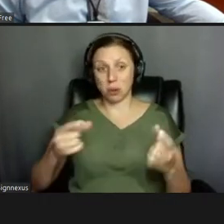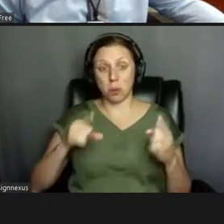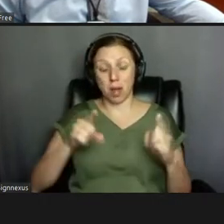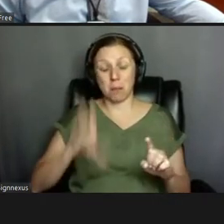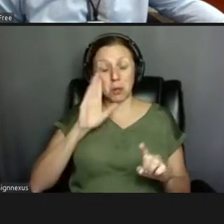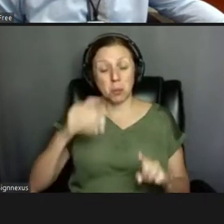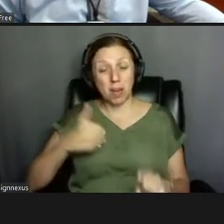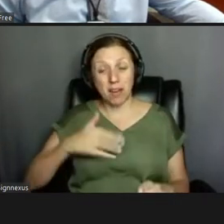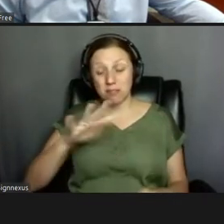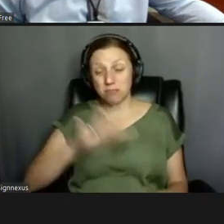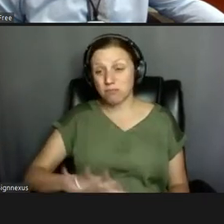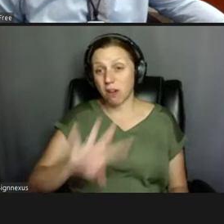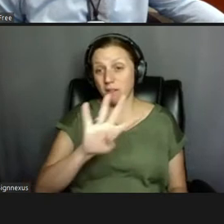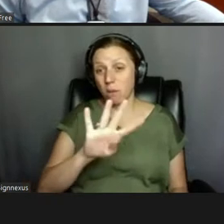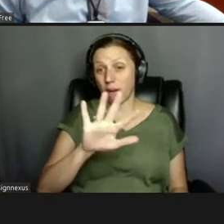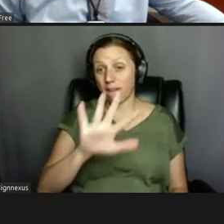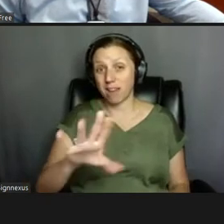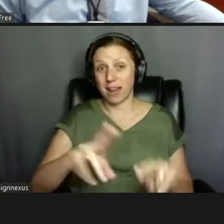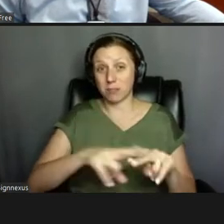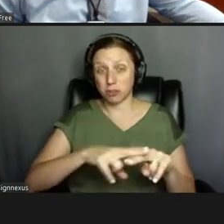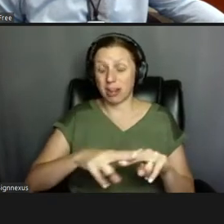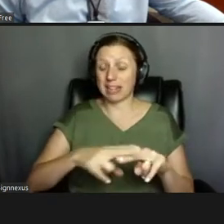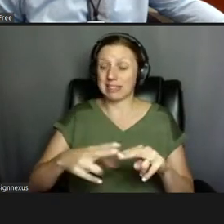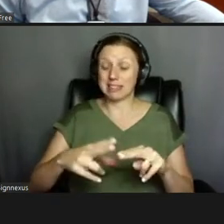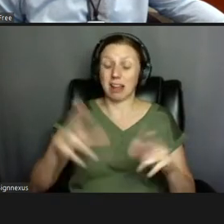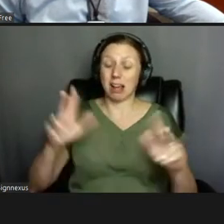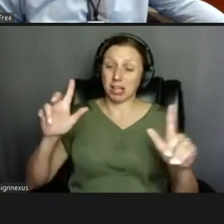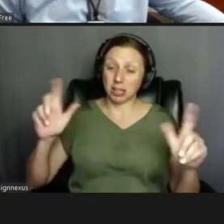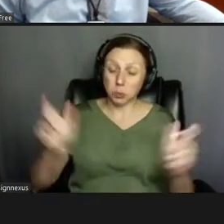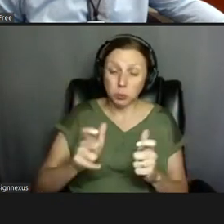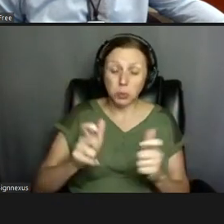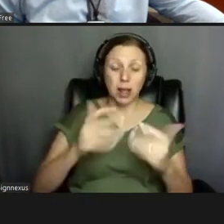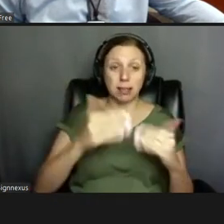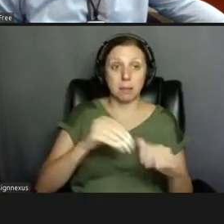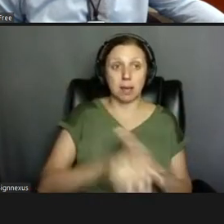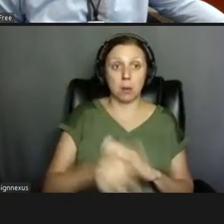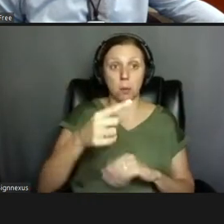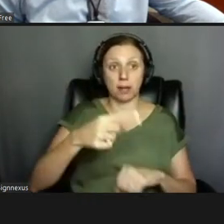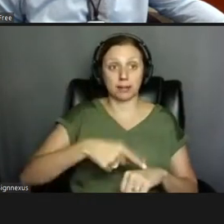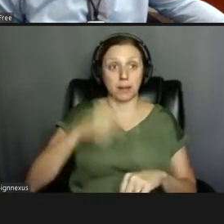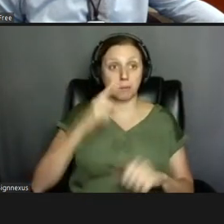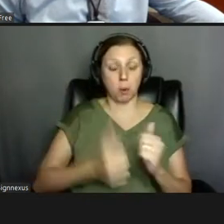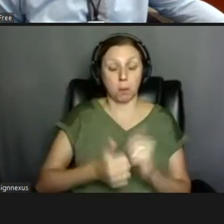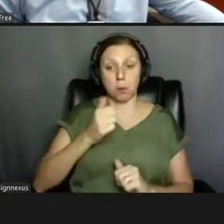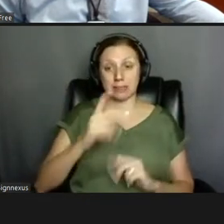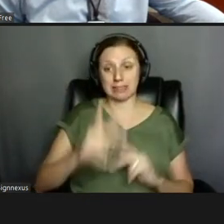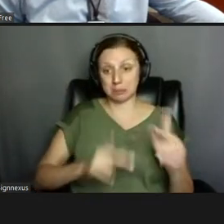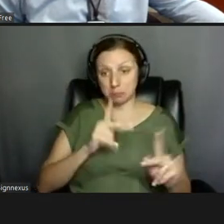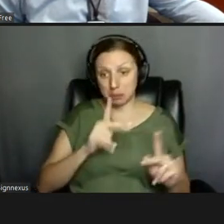probably 4 or 5 trains into that one time for most individuals.